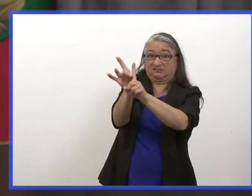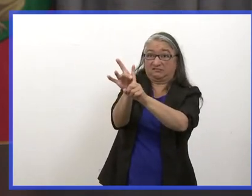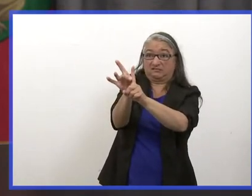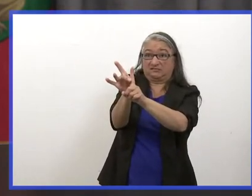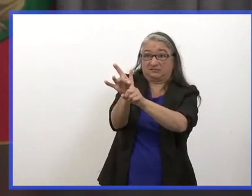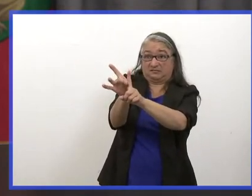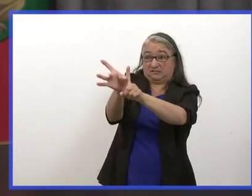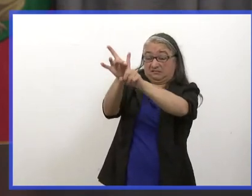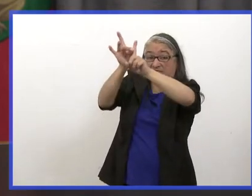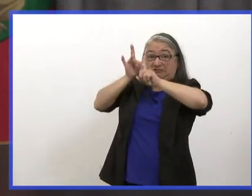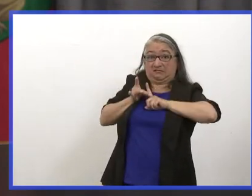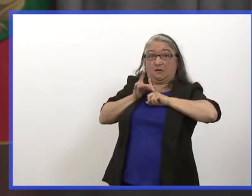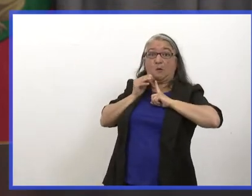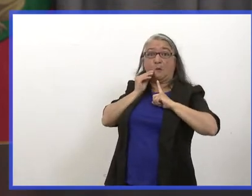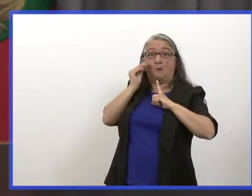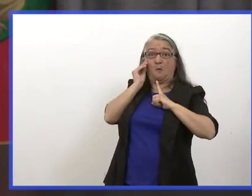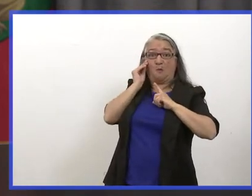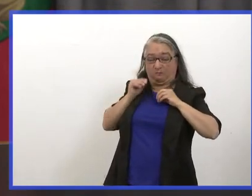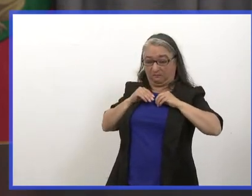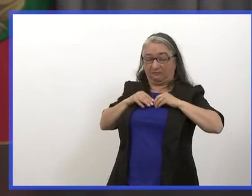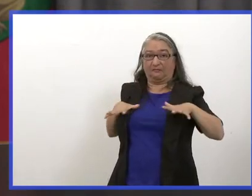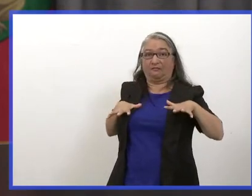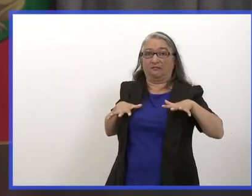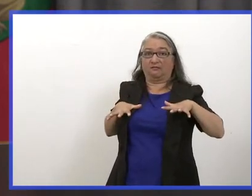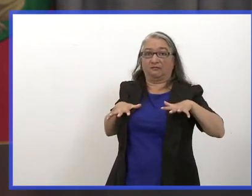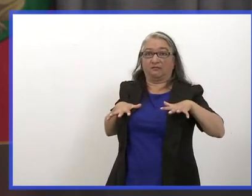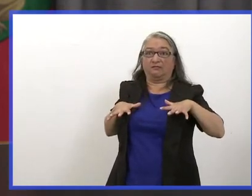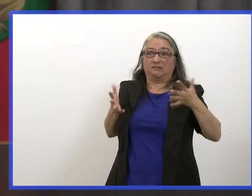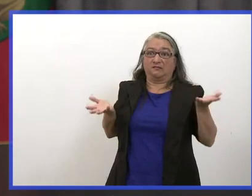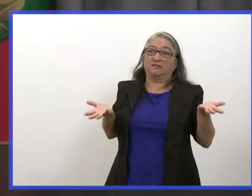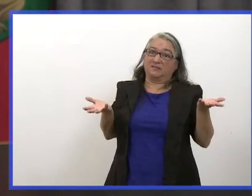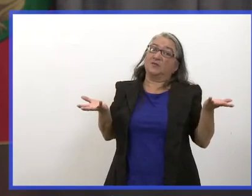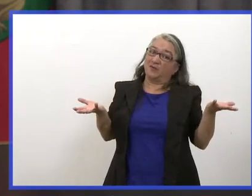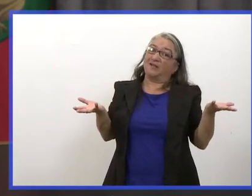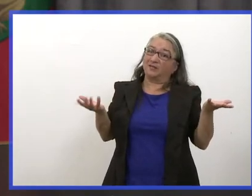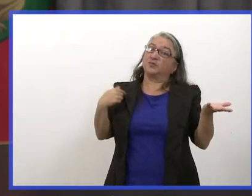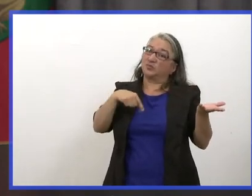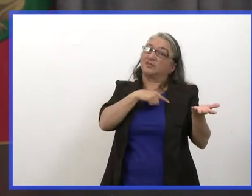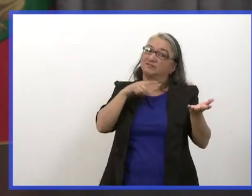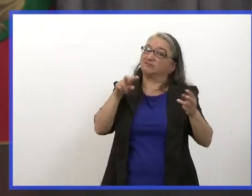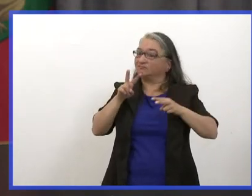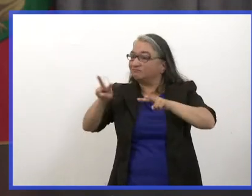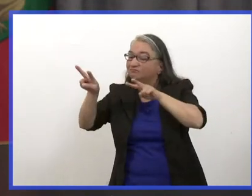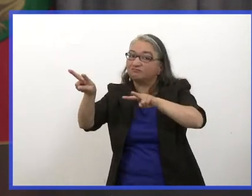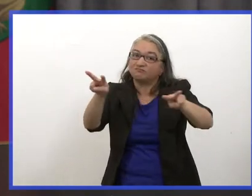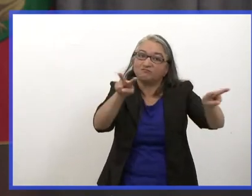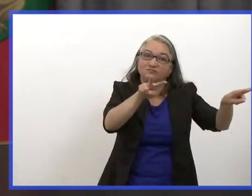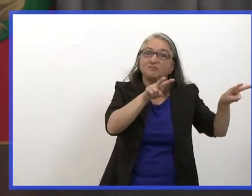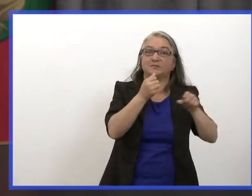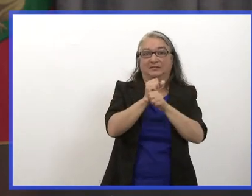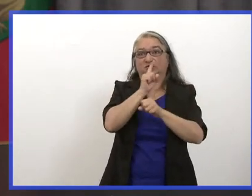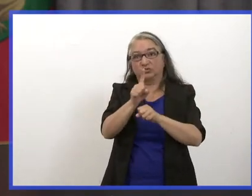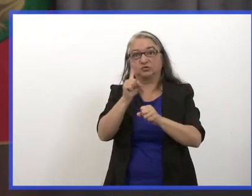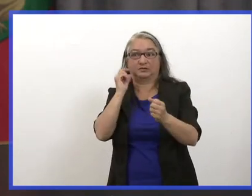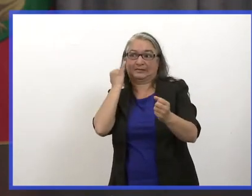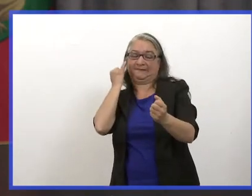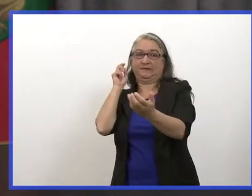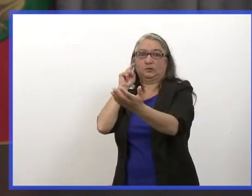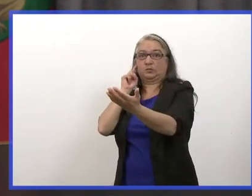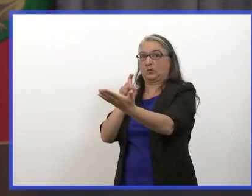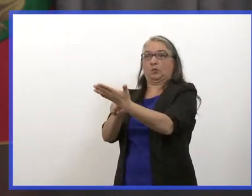is why we're going to be taking that more targeted approach. But if we're seeing transmission within workplaces, we want to address that. And that